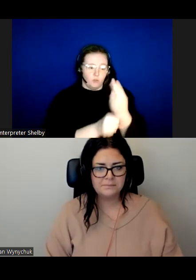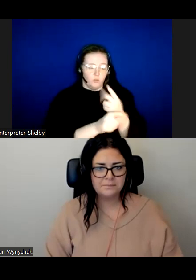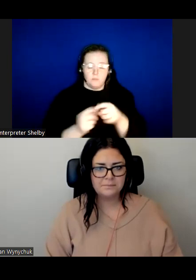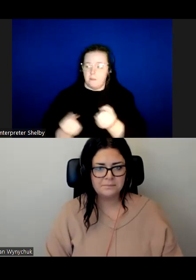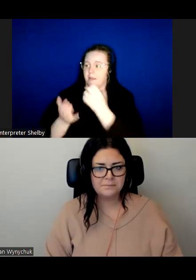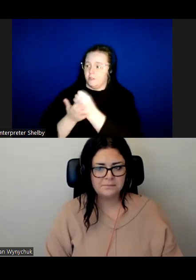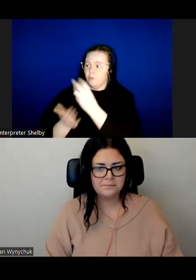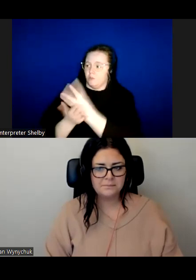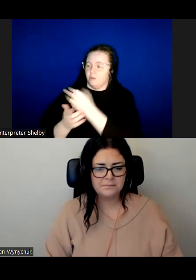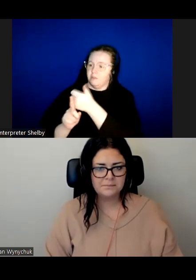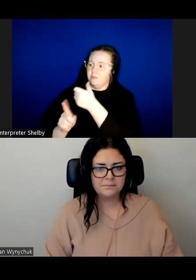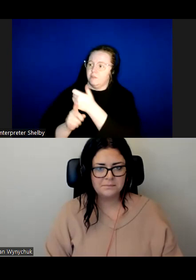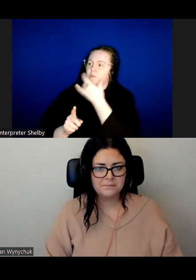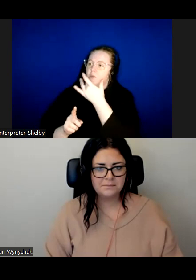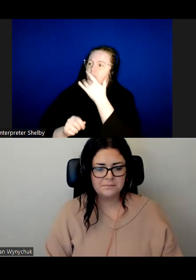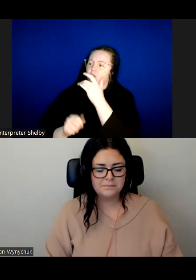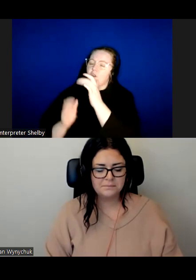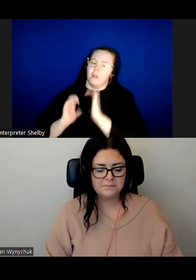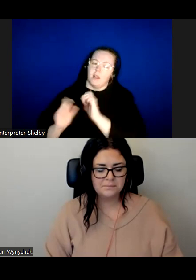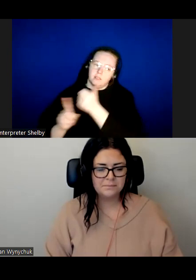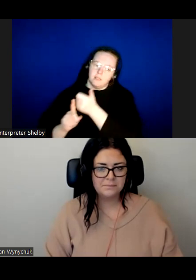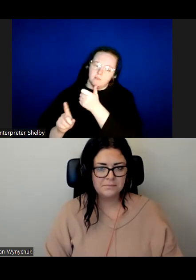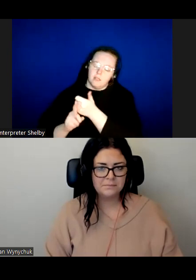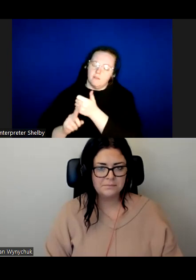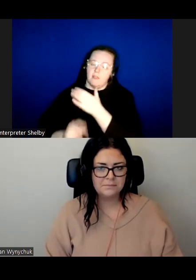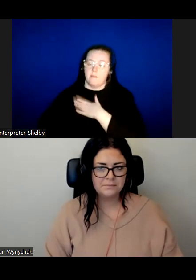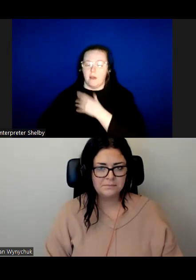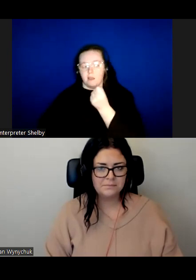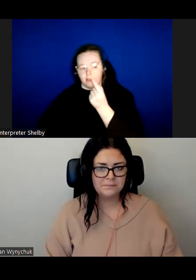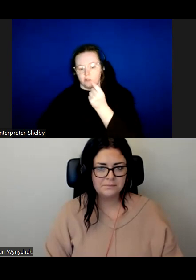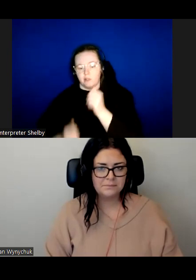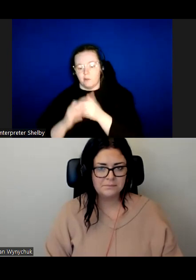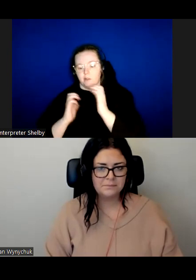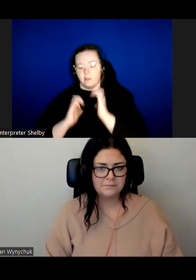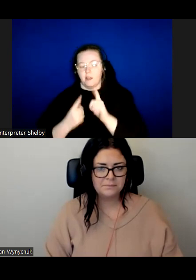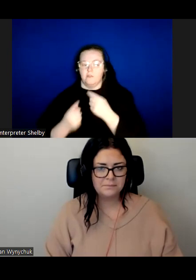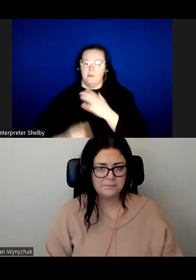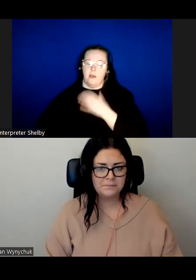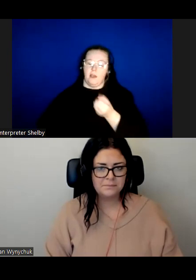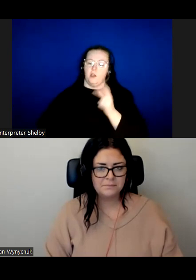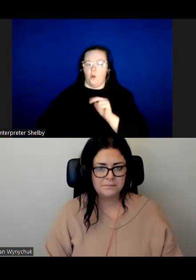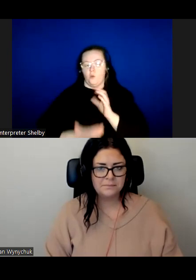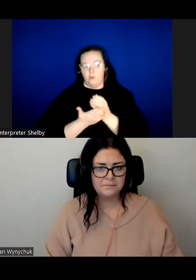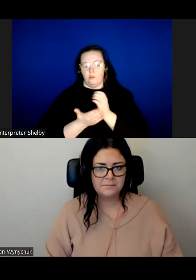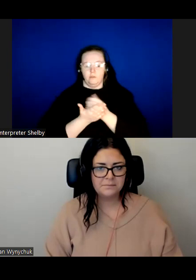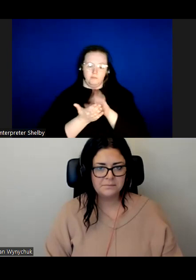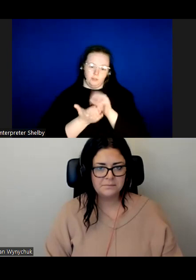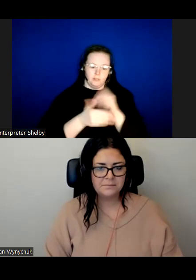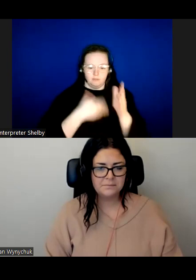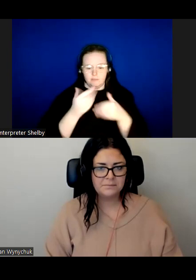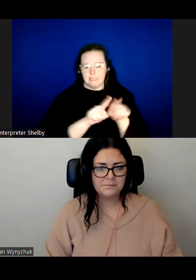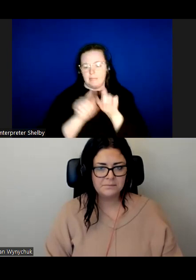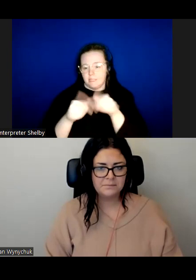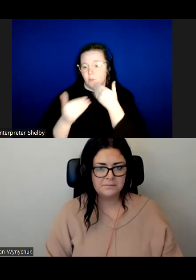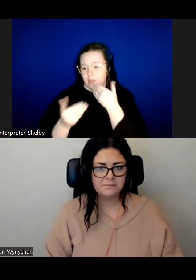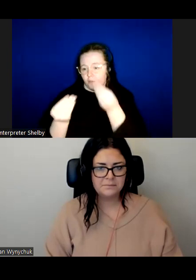workers would refer a client. And my education with clients was from my own learning and doing courses as this one, which I do thank you, it's very